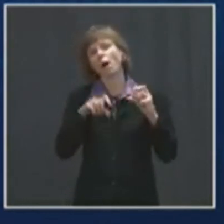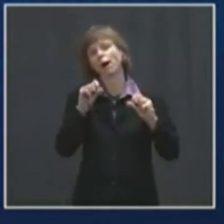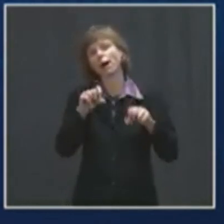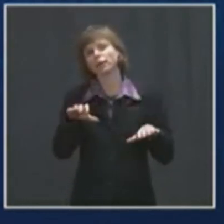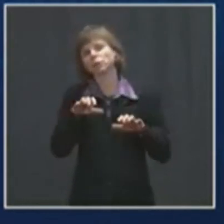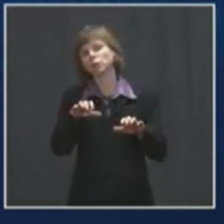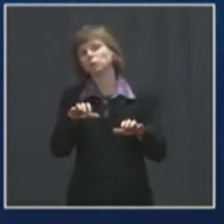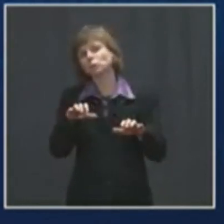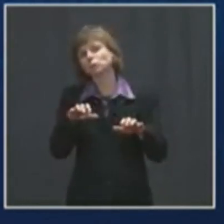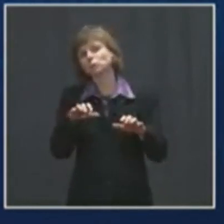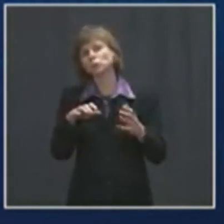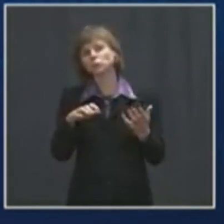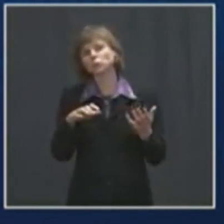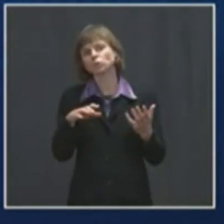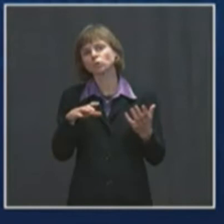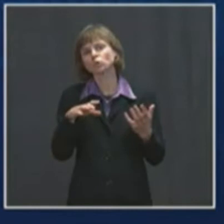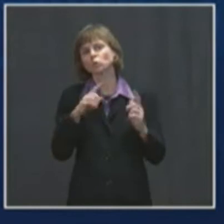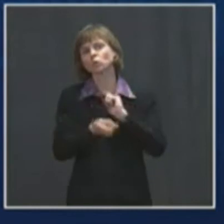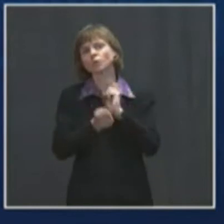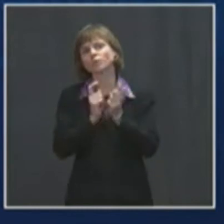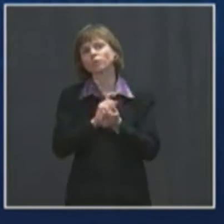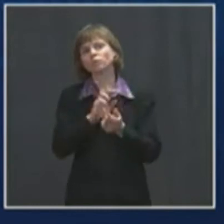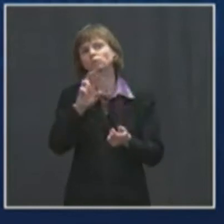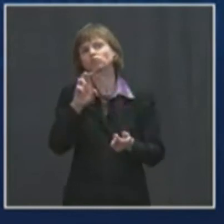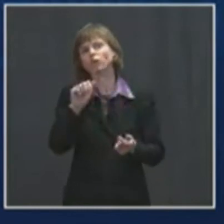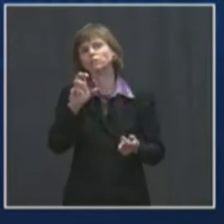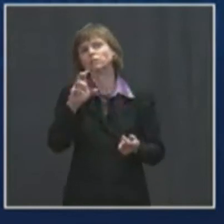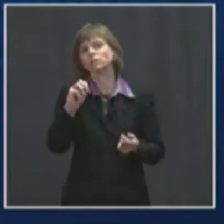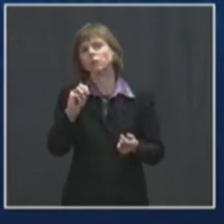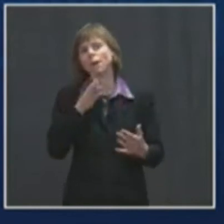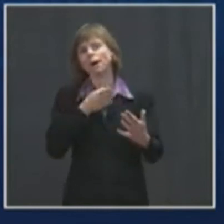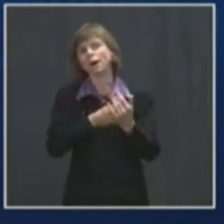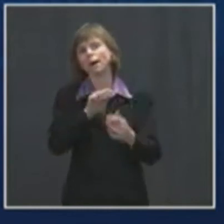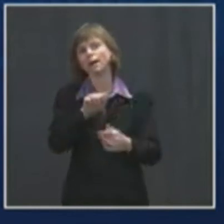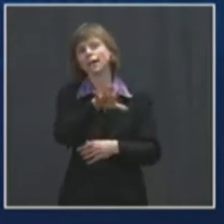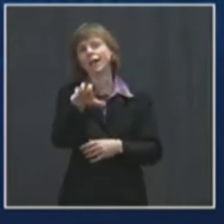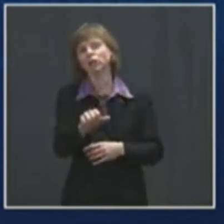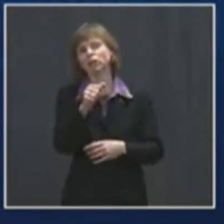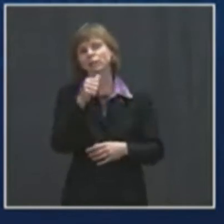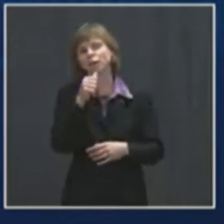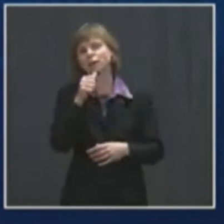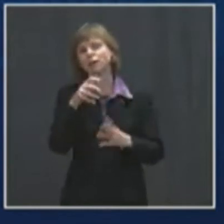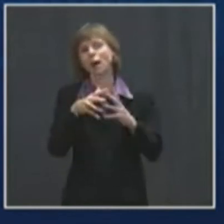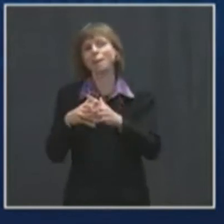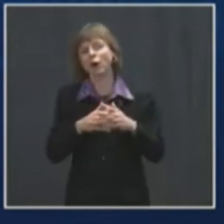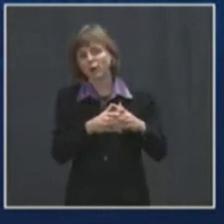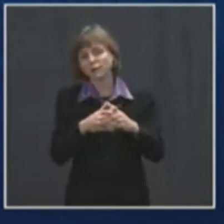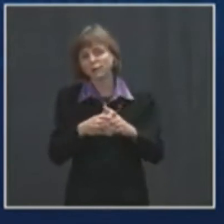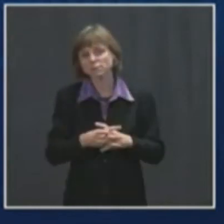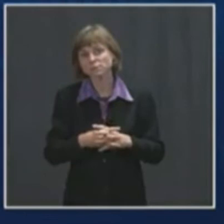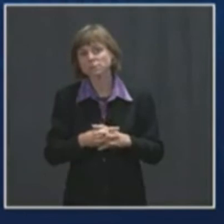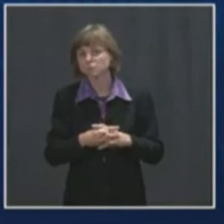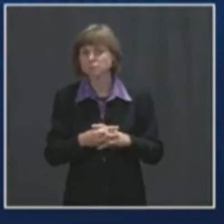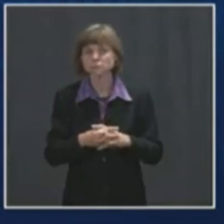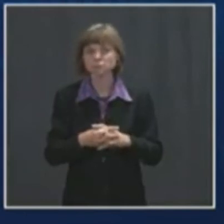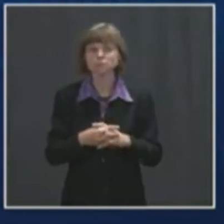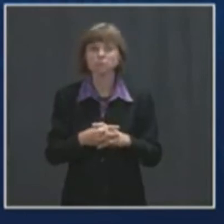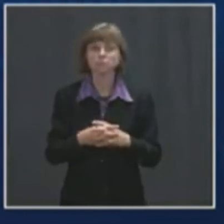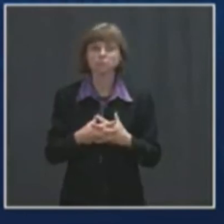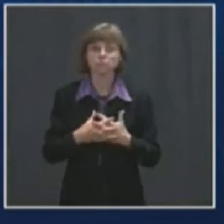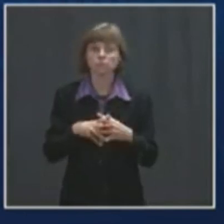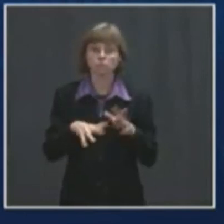to reduce the racism against Asian Americans and help them to actually find a job